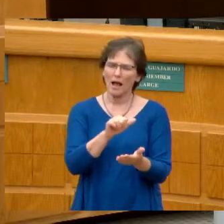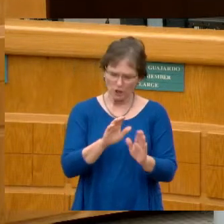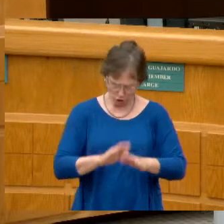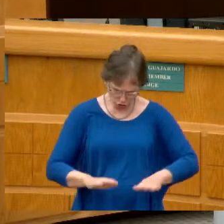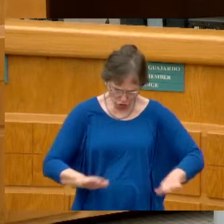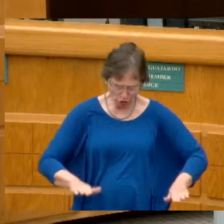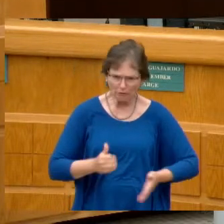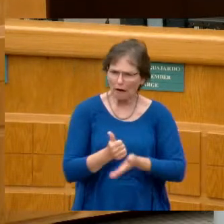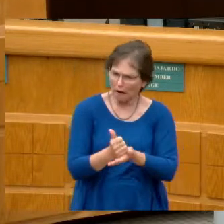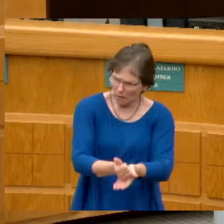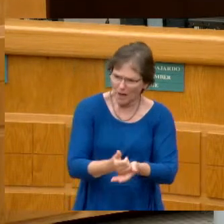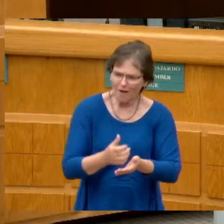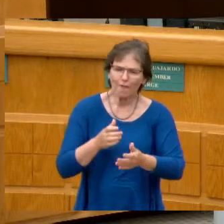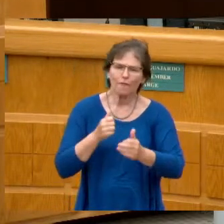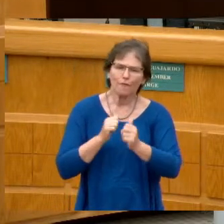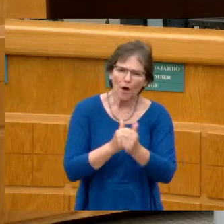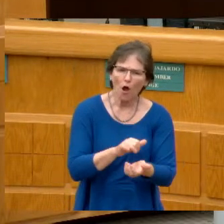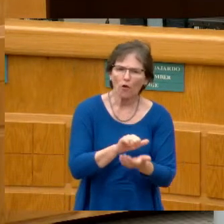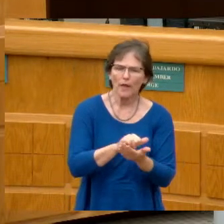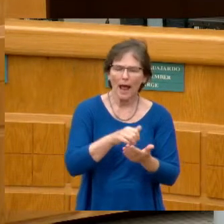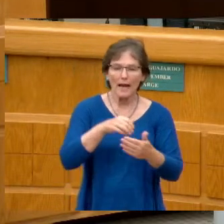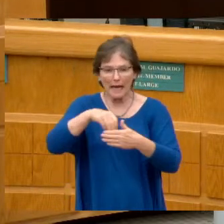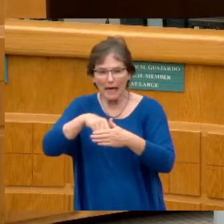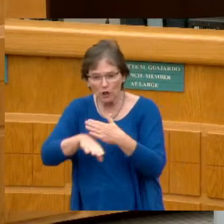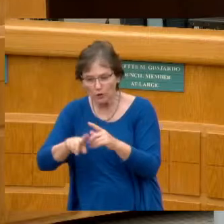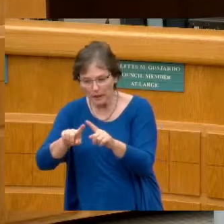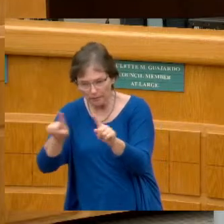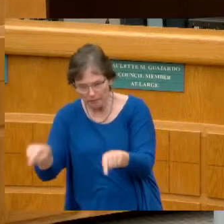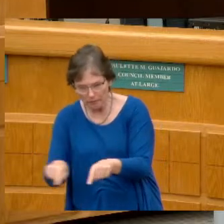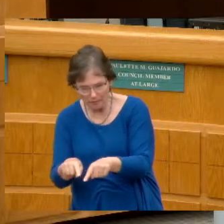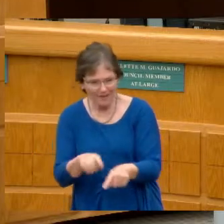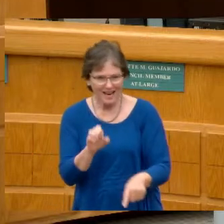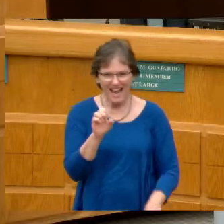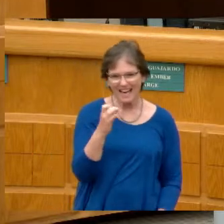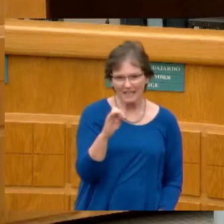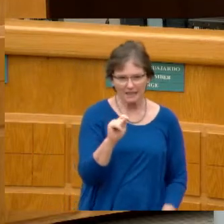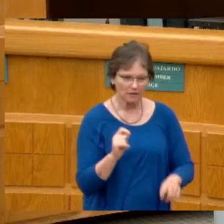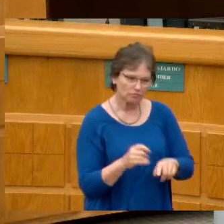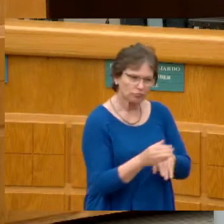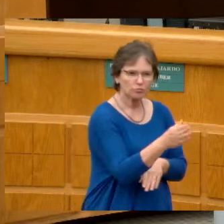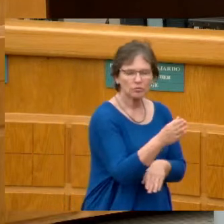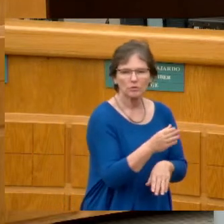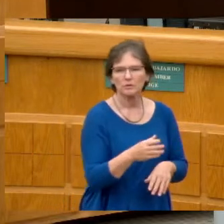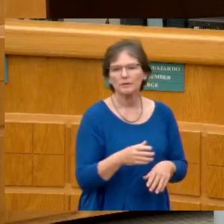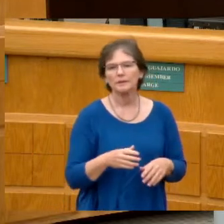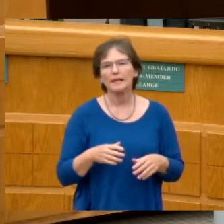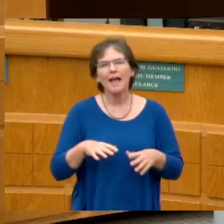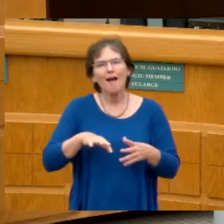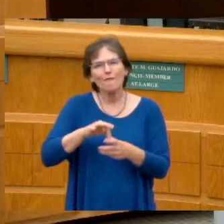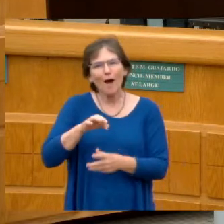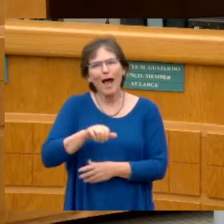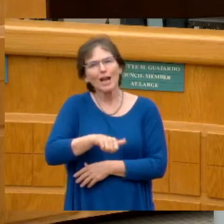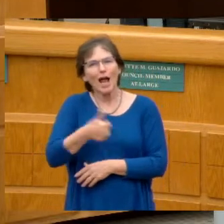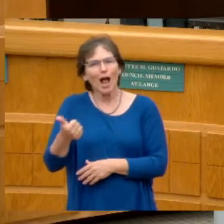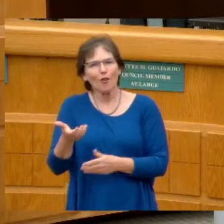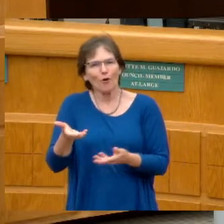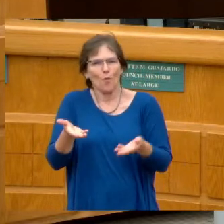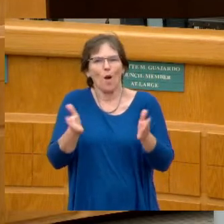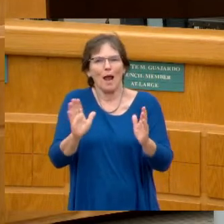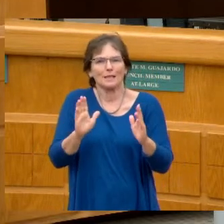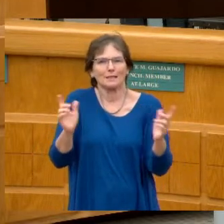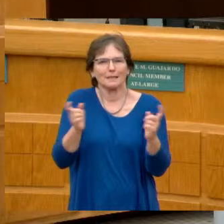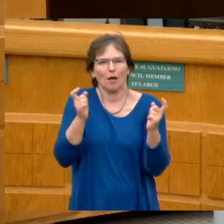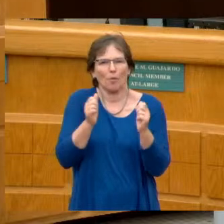distancing rule by staying 6 feet or more apart from others. If there are traffic guidelines or guidance in the